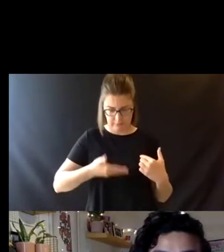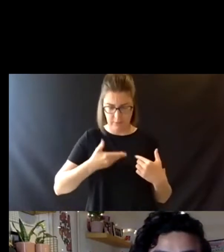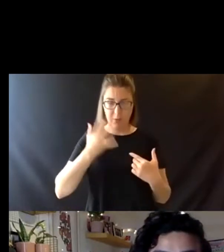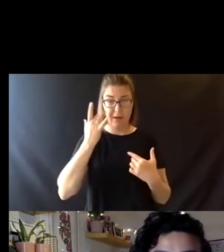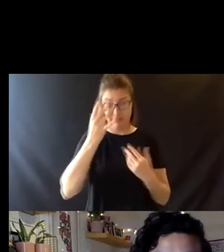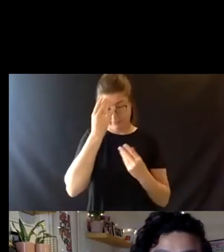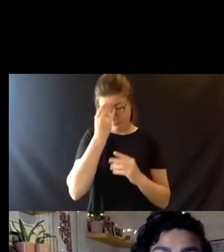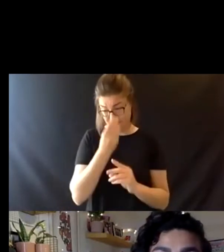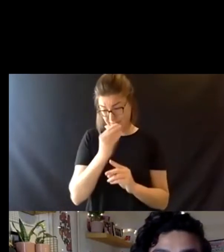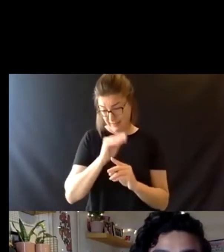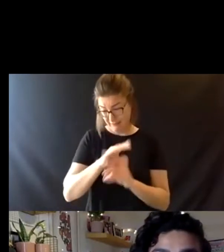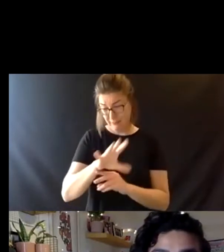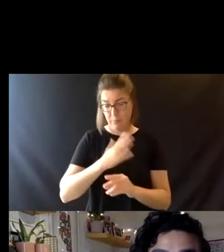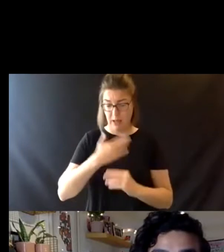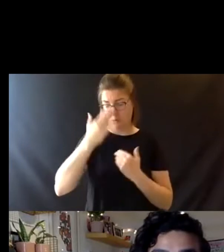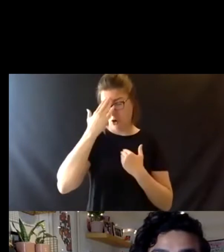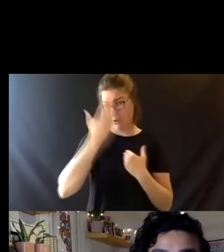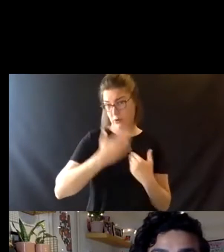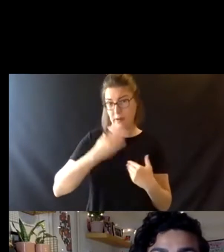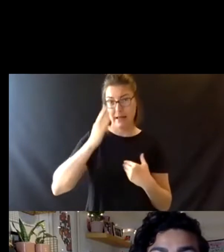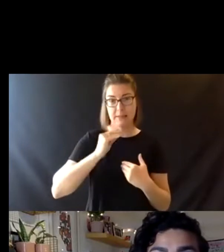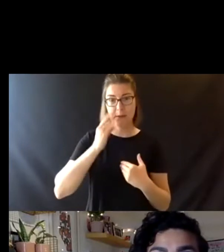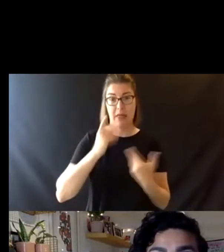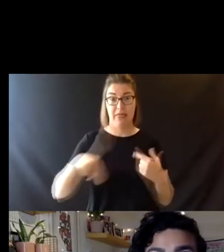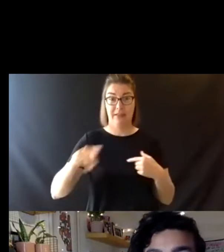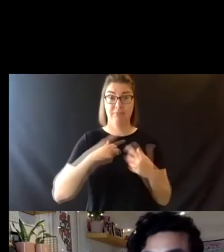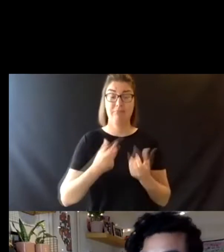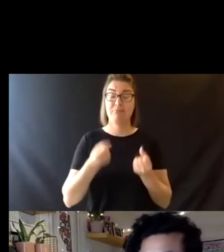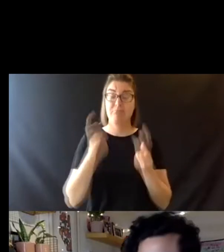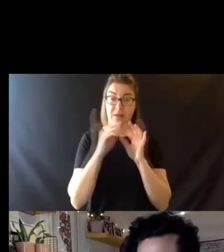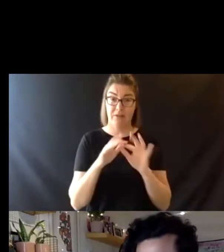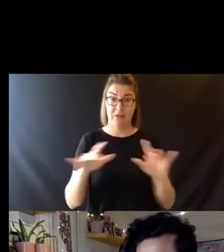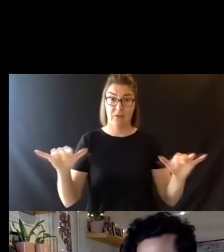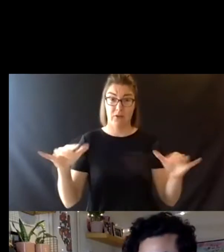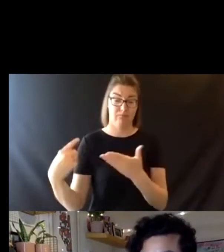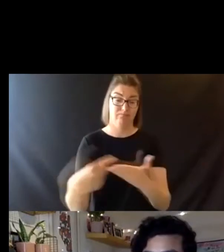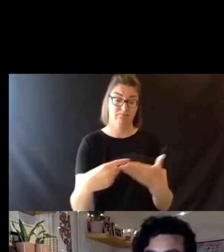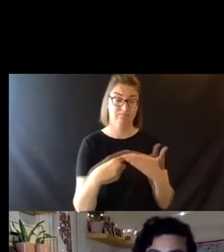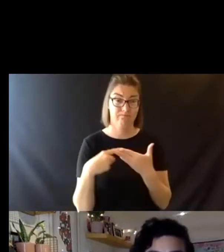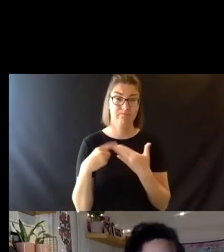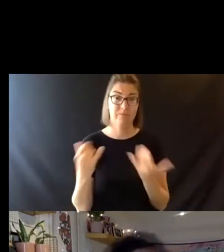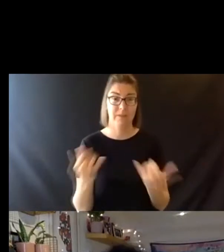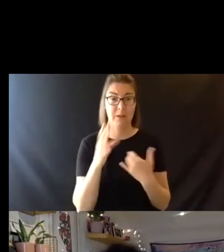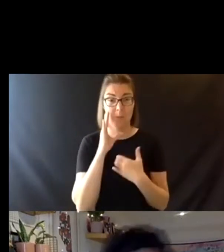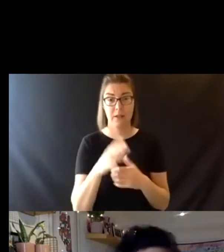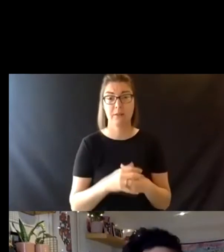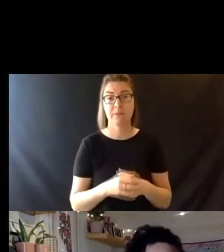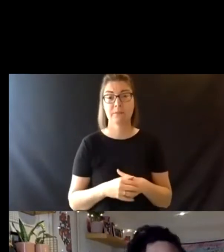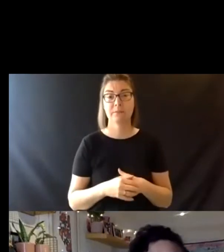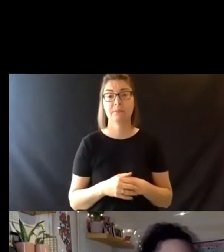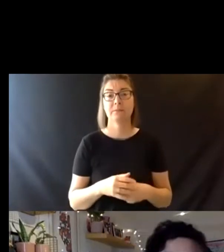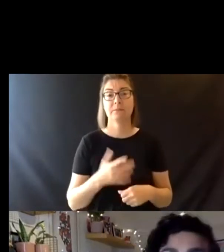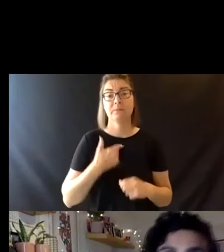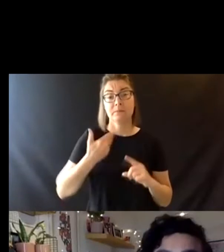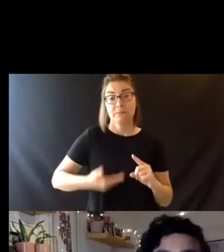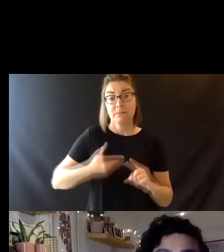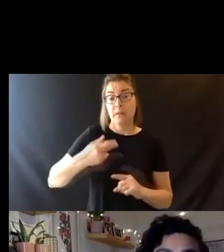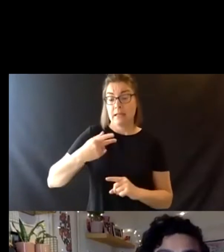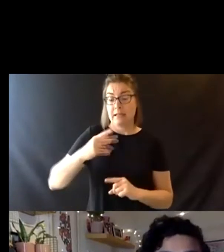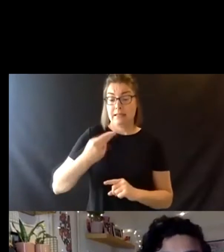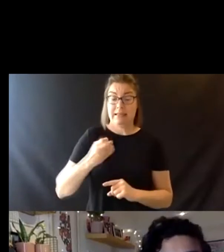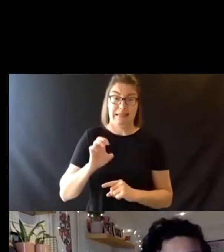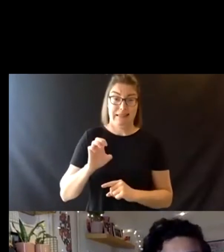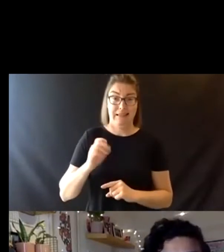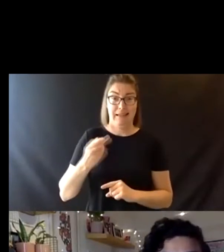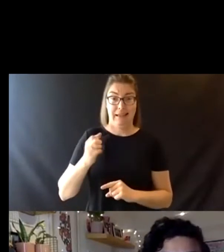our experience, and we're going to bring a lot of diversity of perspective into our conversation today. My pronouns are he, him, and today